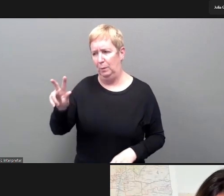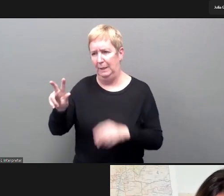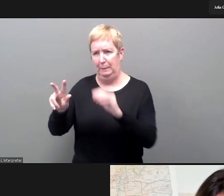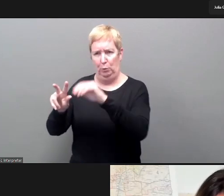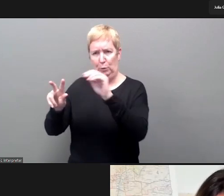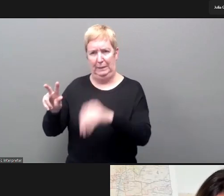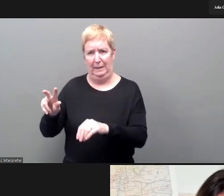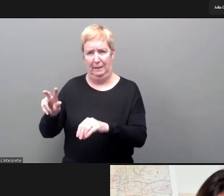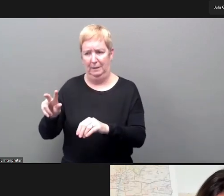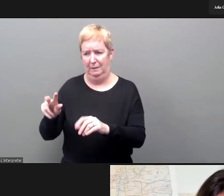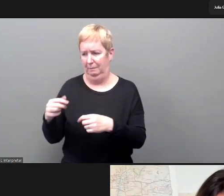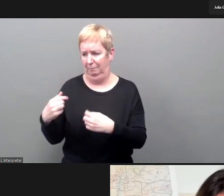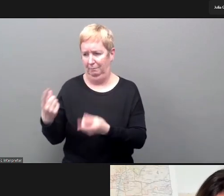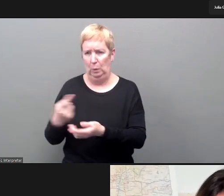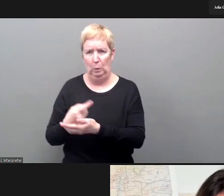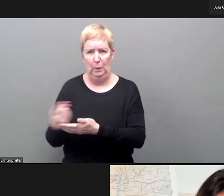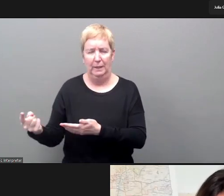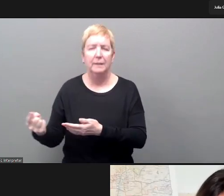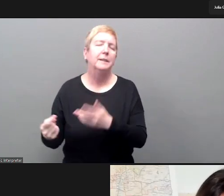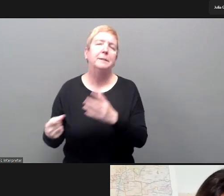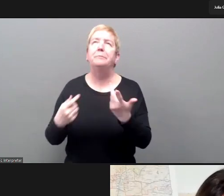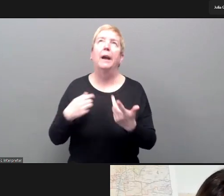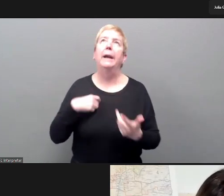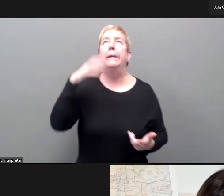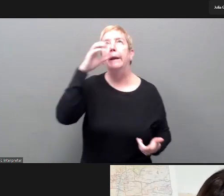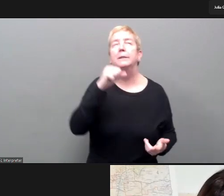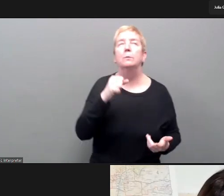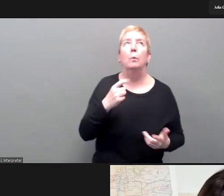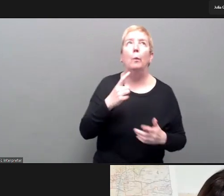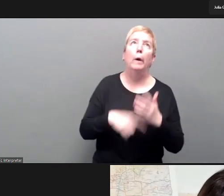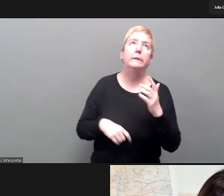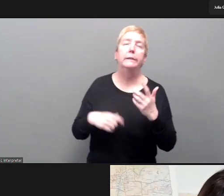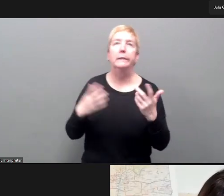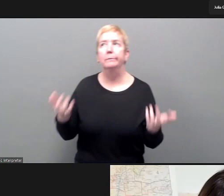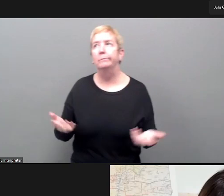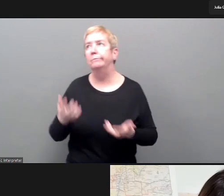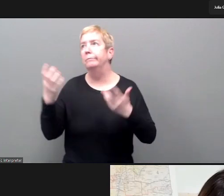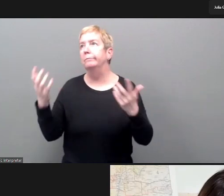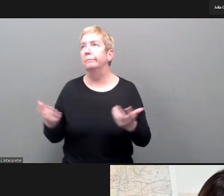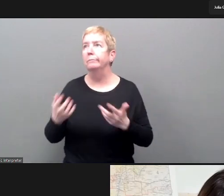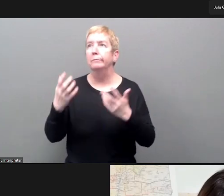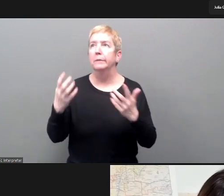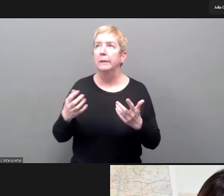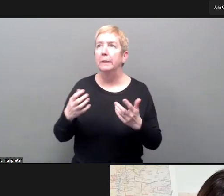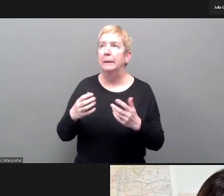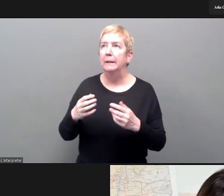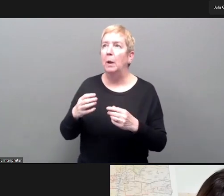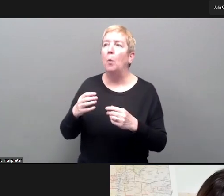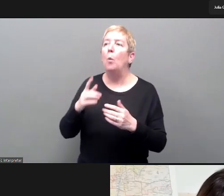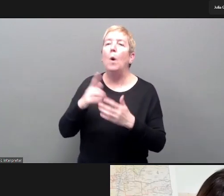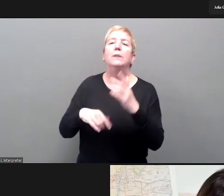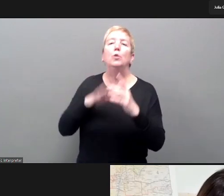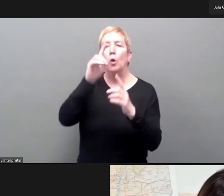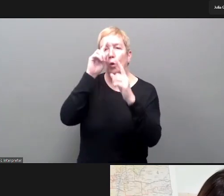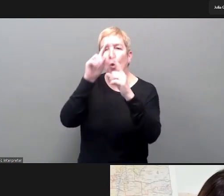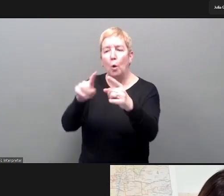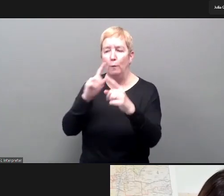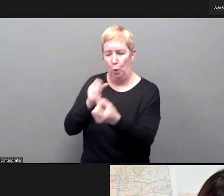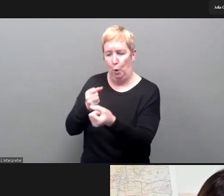imagine there's a kind of optimum percentage of booster uptake in a given week that